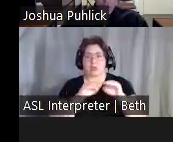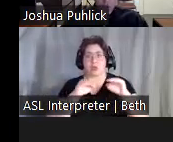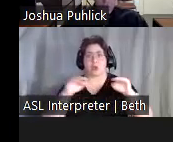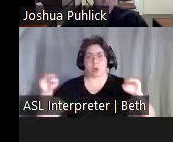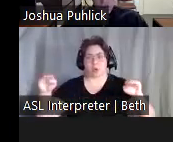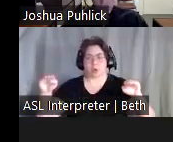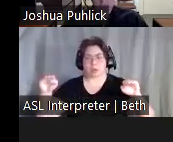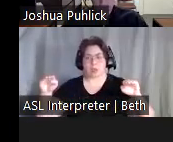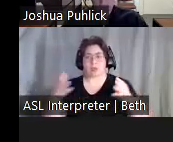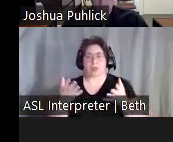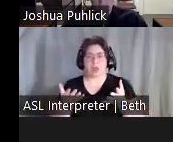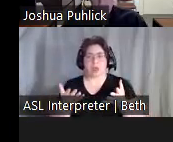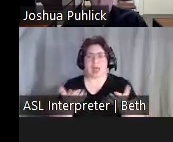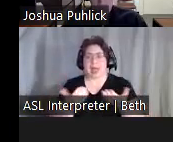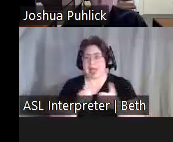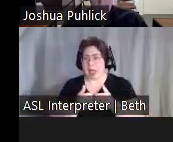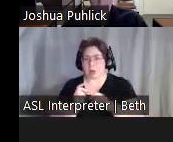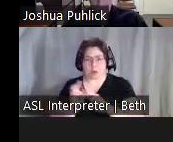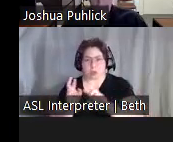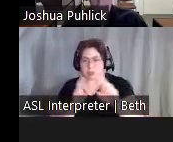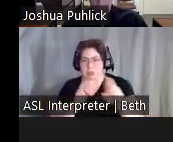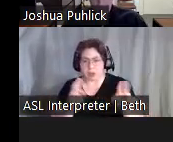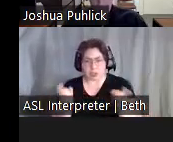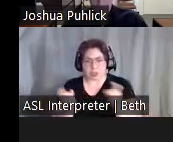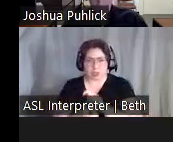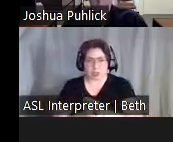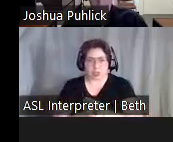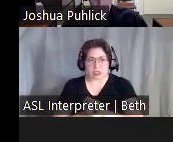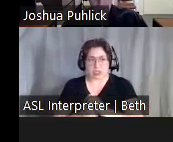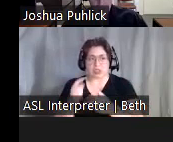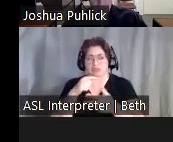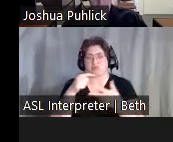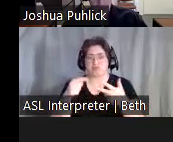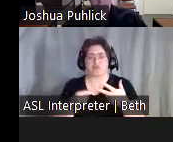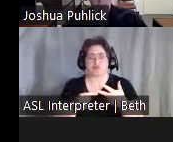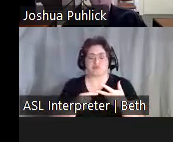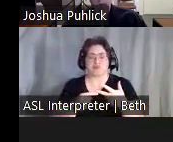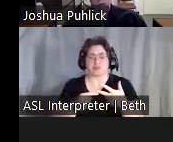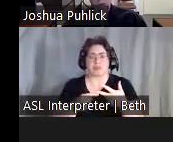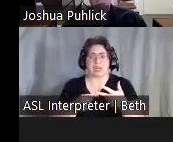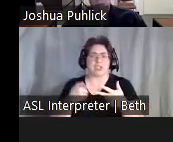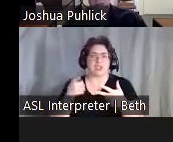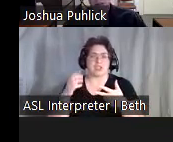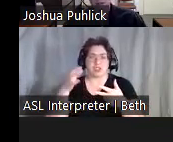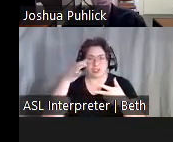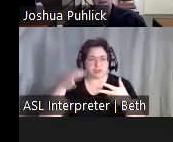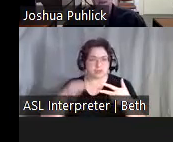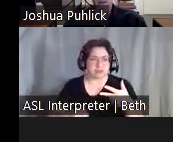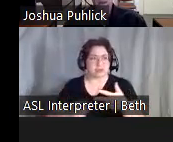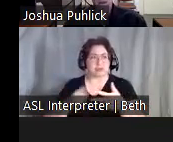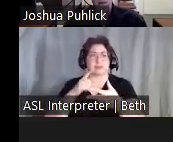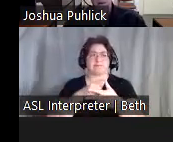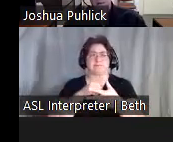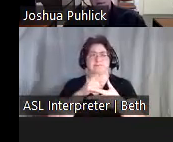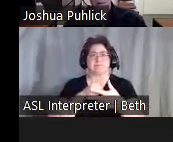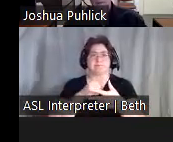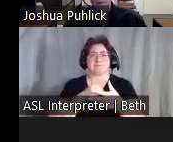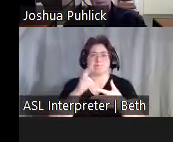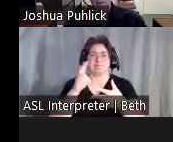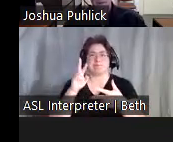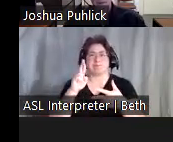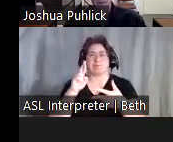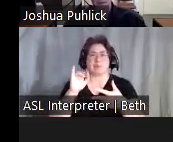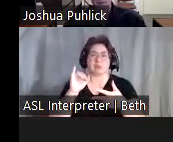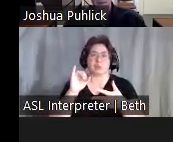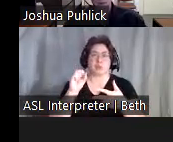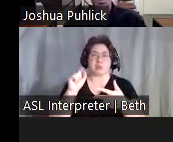And I'll go over each of these adaptive options. We have resistance. I think